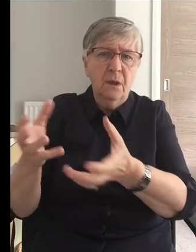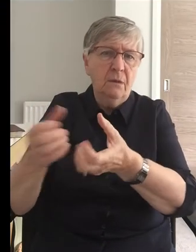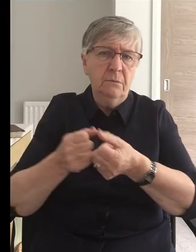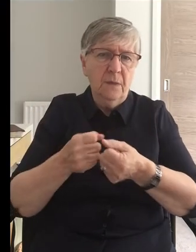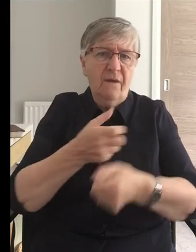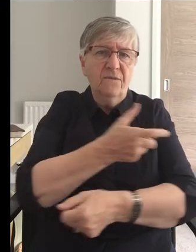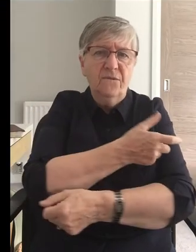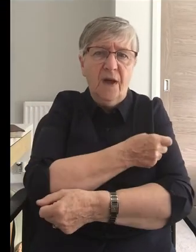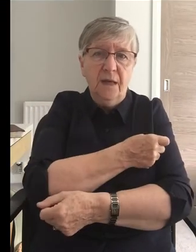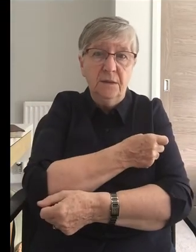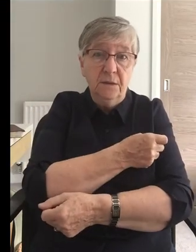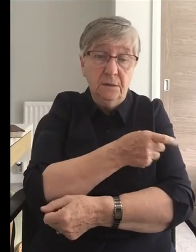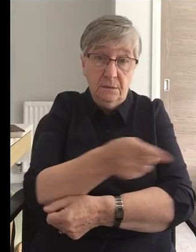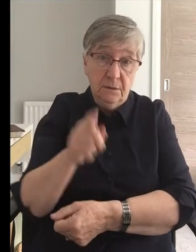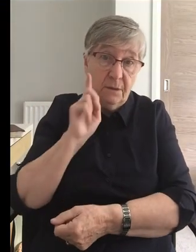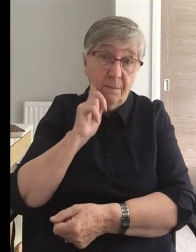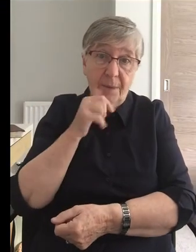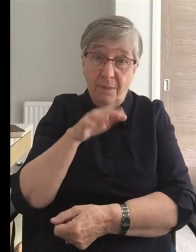are starving.